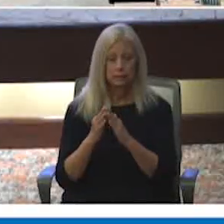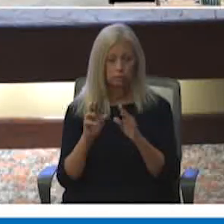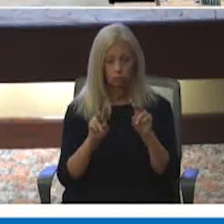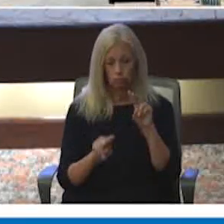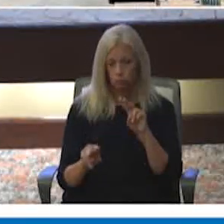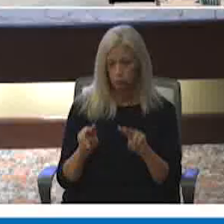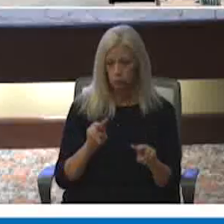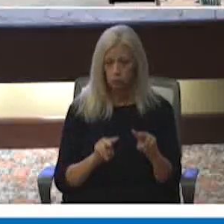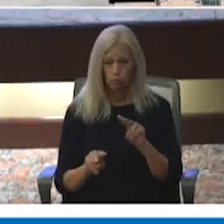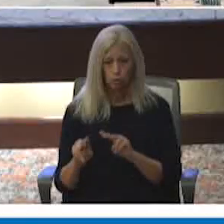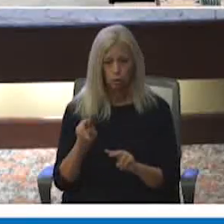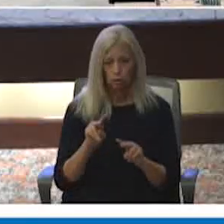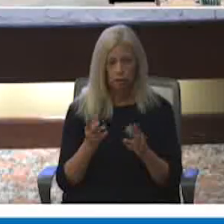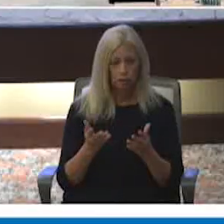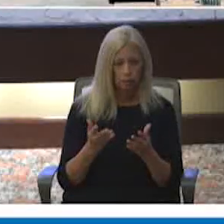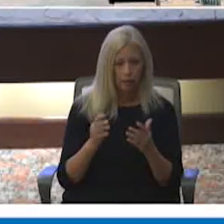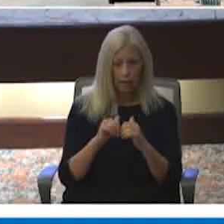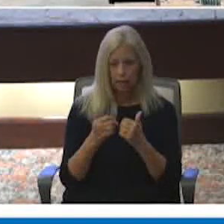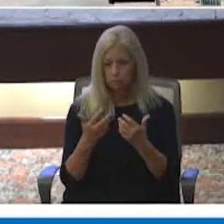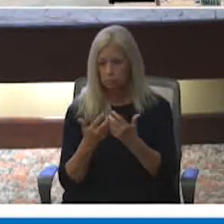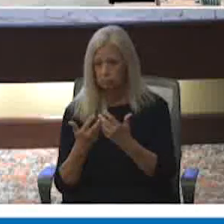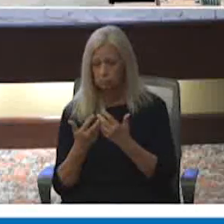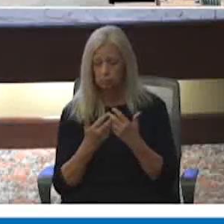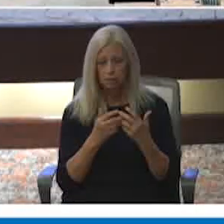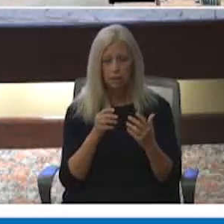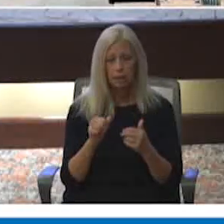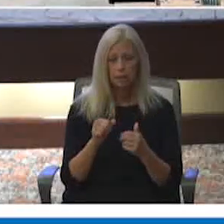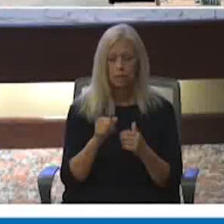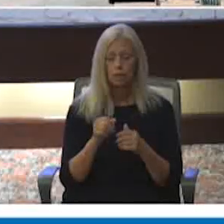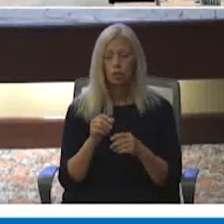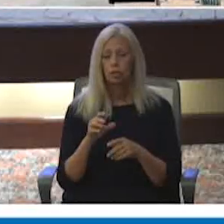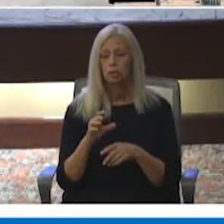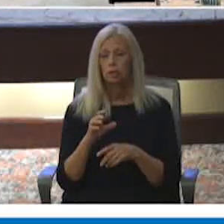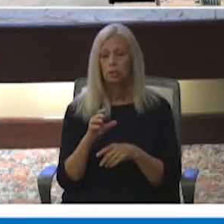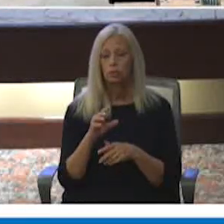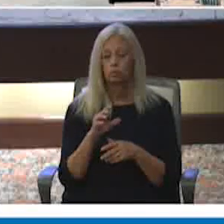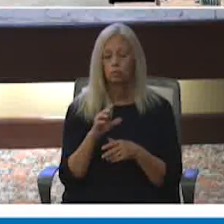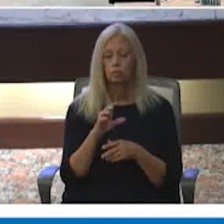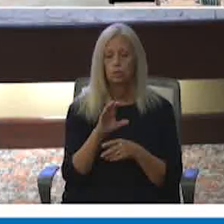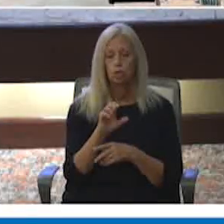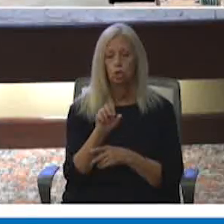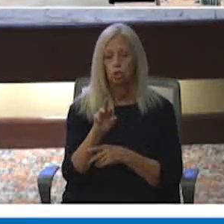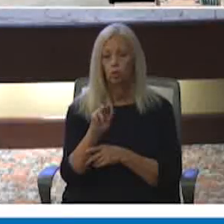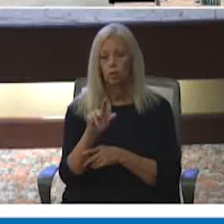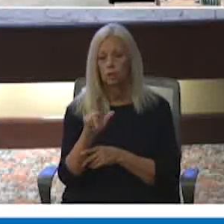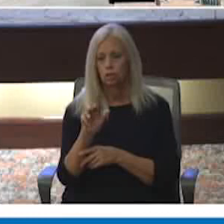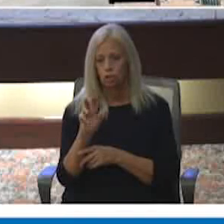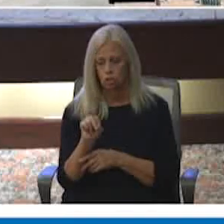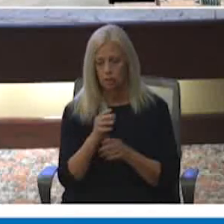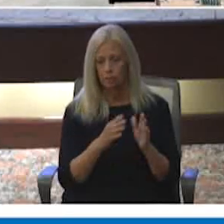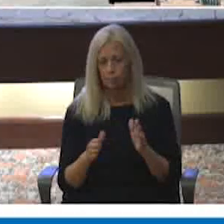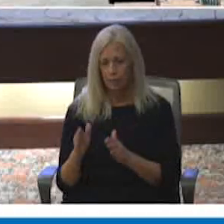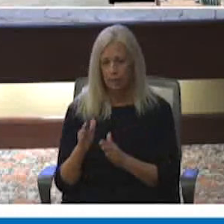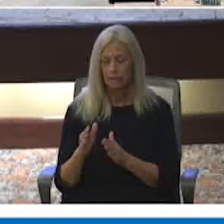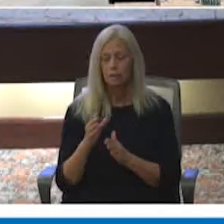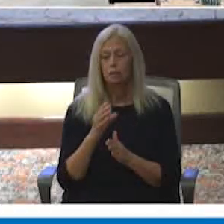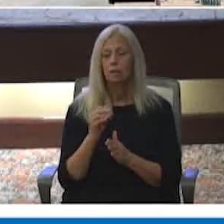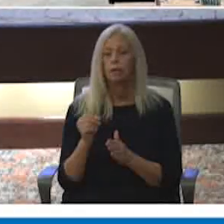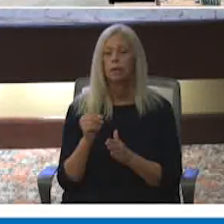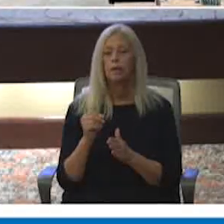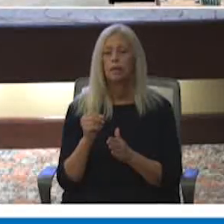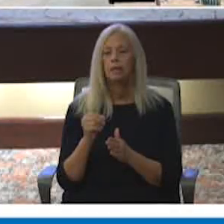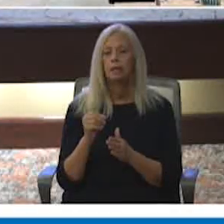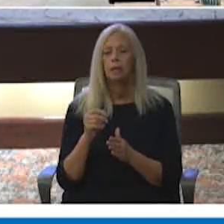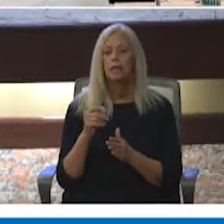compliance with these new standards, like a circulation plan, like a landscape plan, et cetera. That's the piece of the drafting that we're still working on rolling out